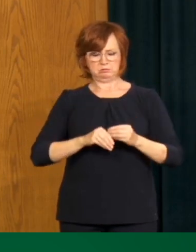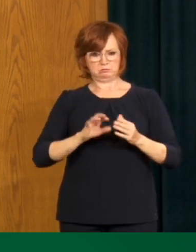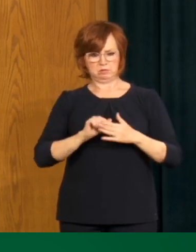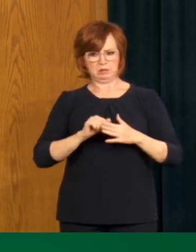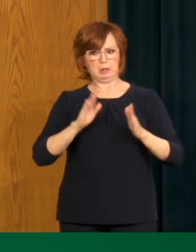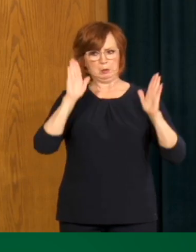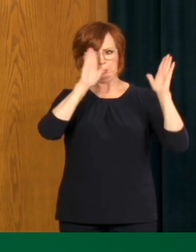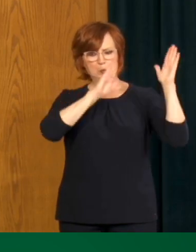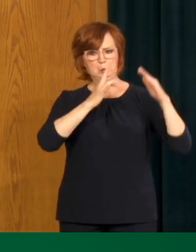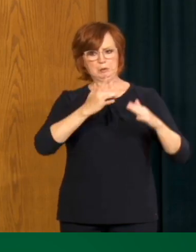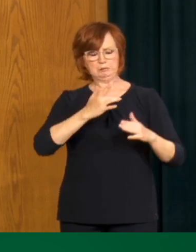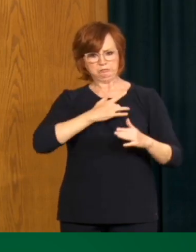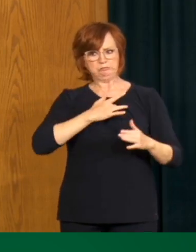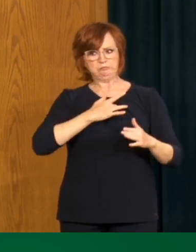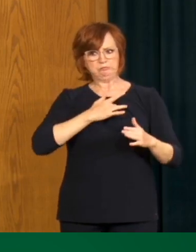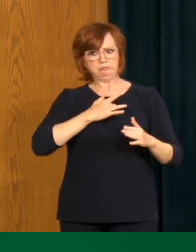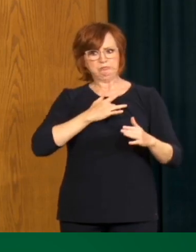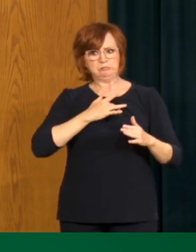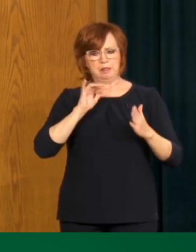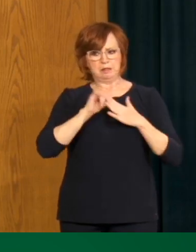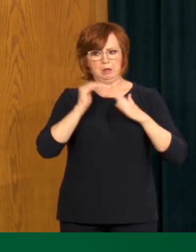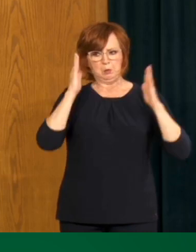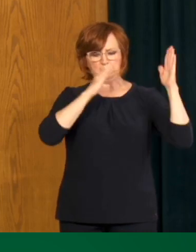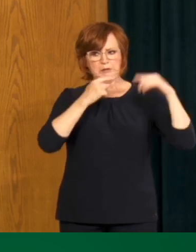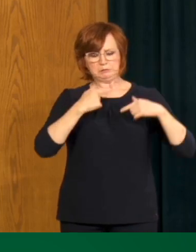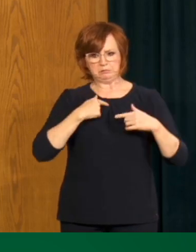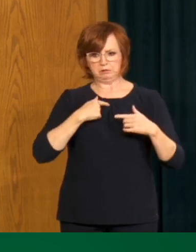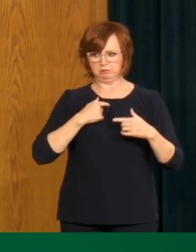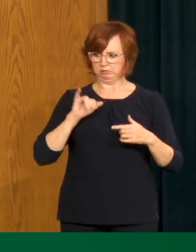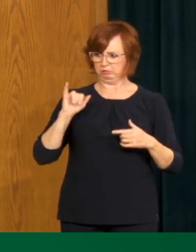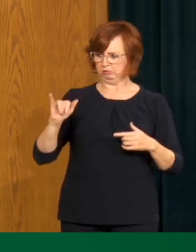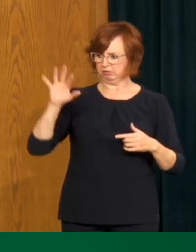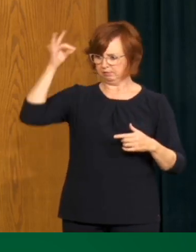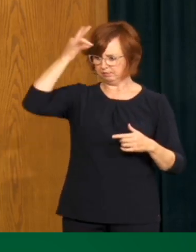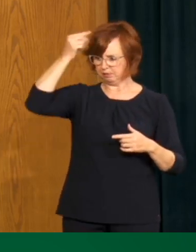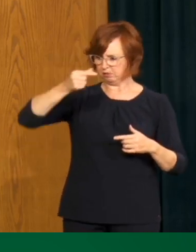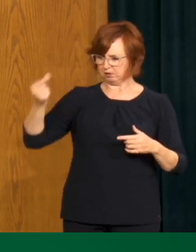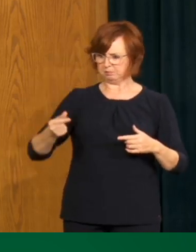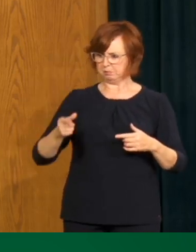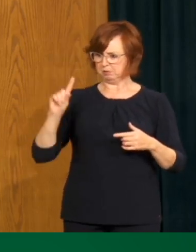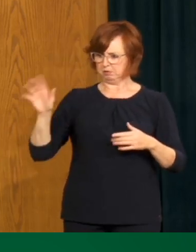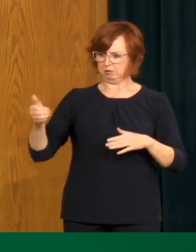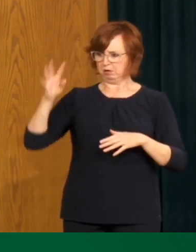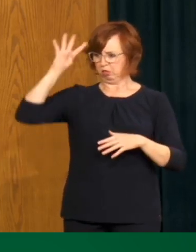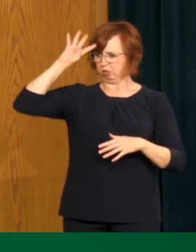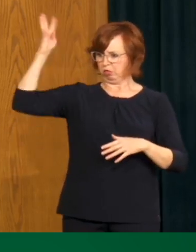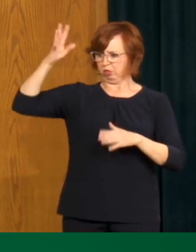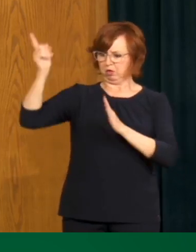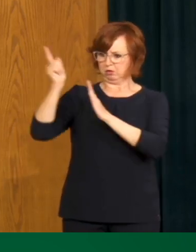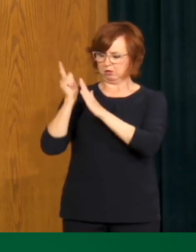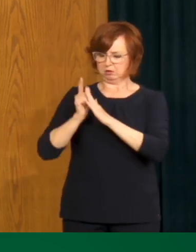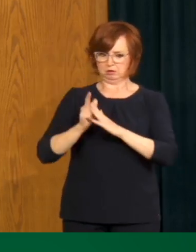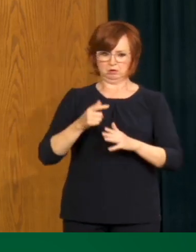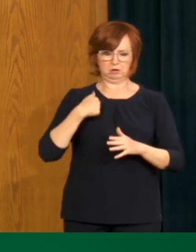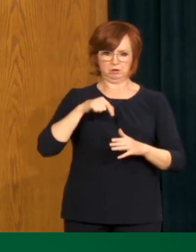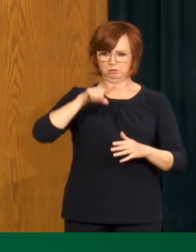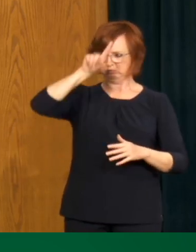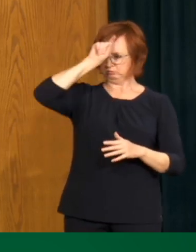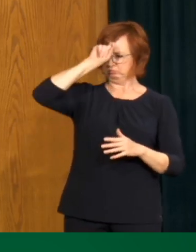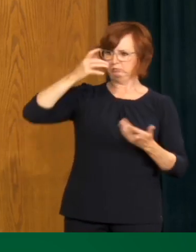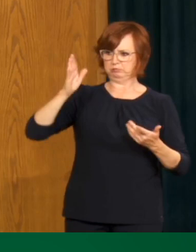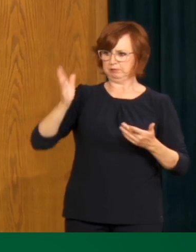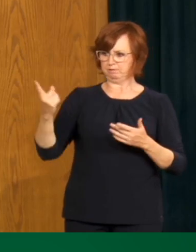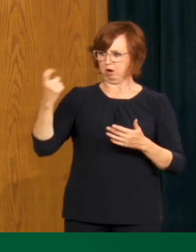ban, the fact that they have not consulted with provinces on this ban, and certainly haven't consulted on the expansion of